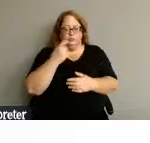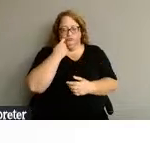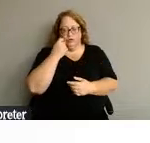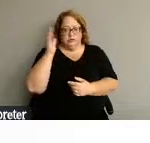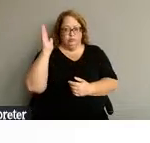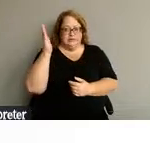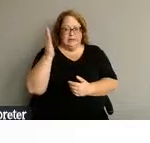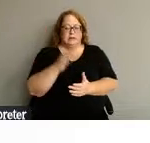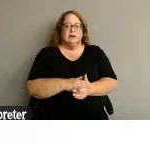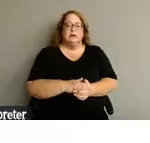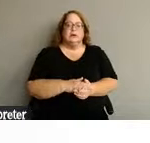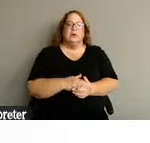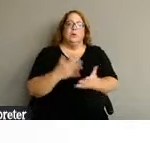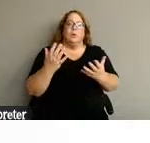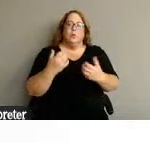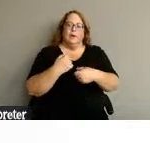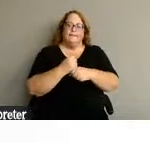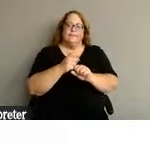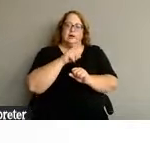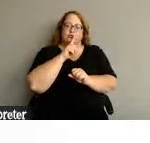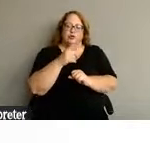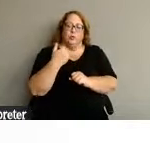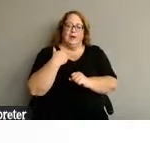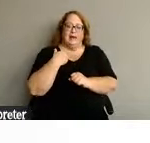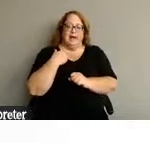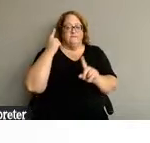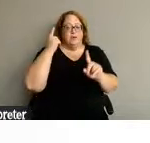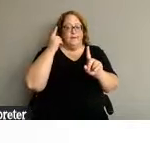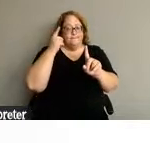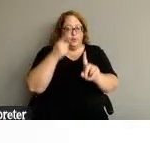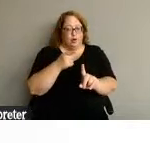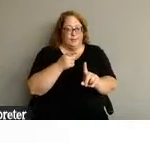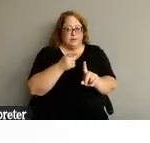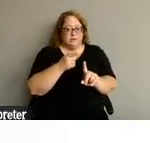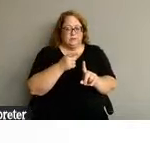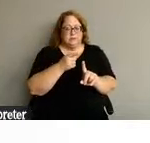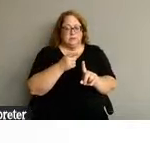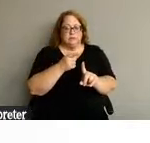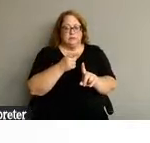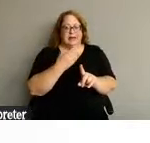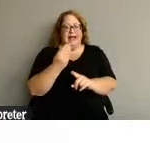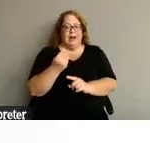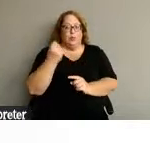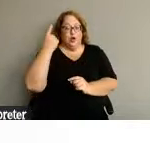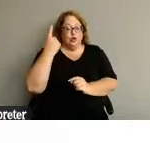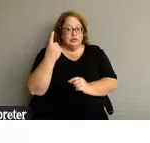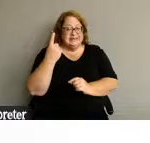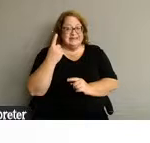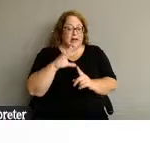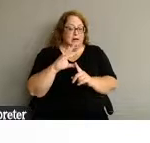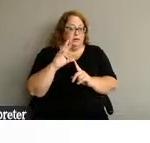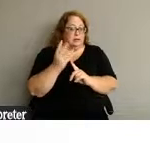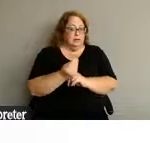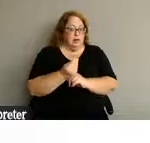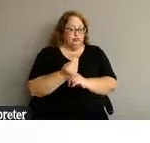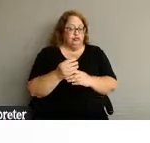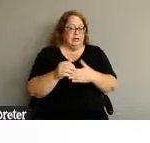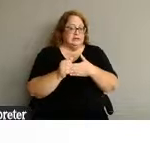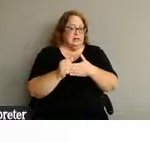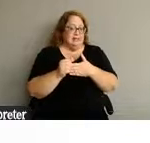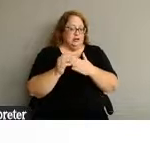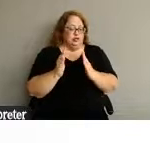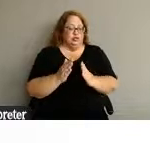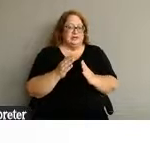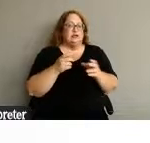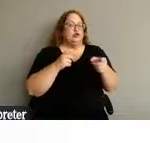presented. We want to ensure that we have a purpose and that we understand what our culture is as leaders, as